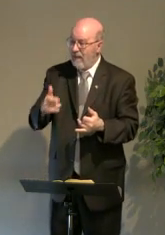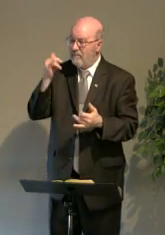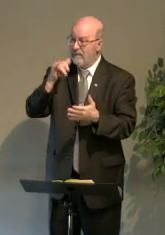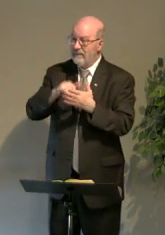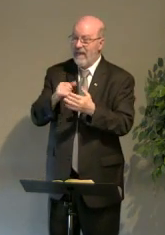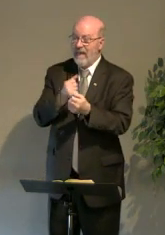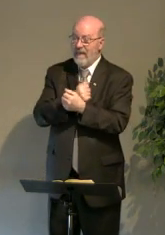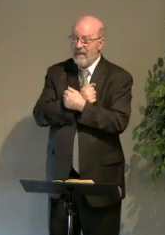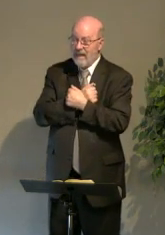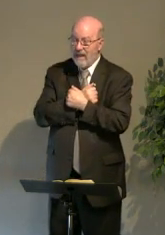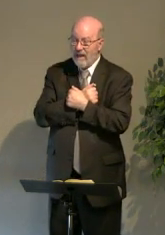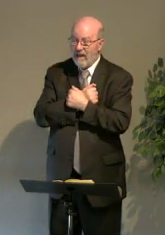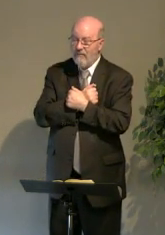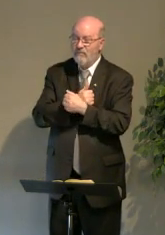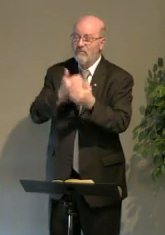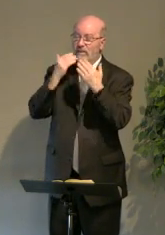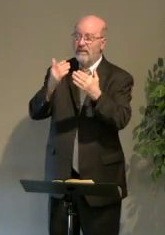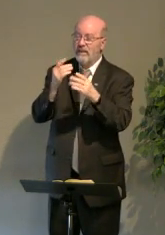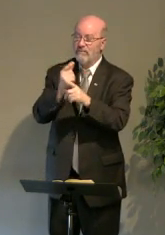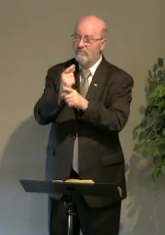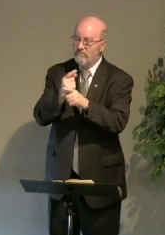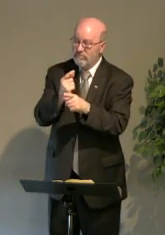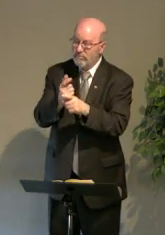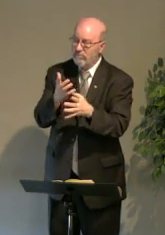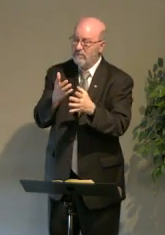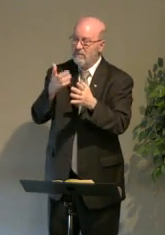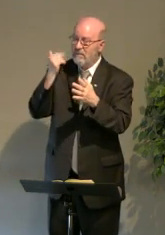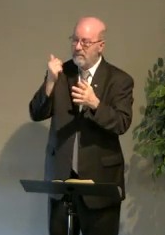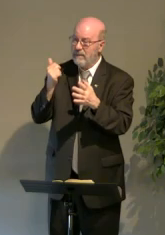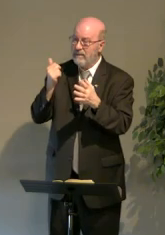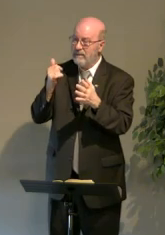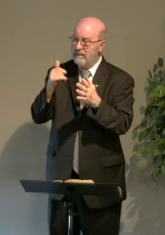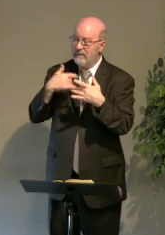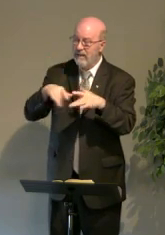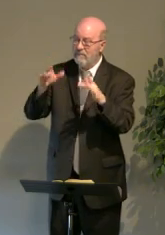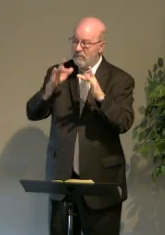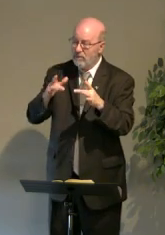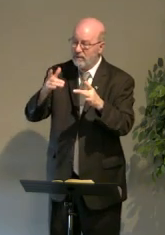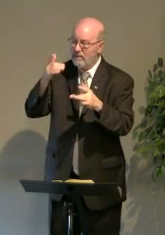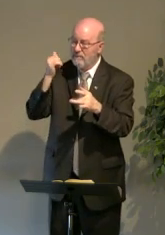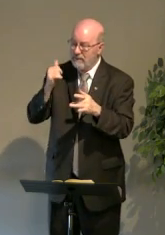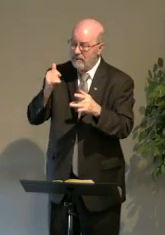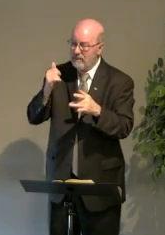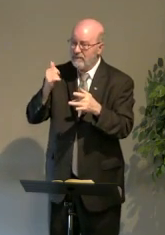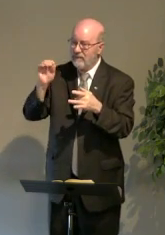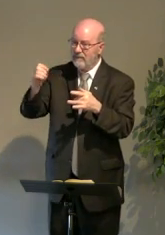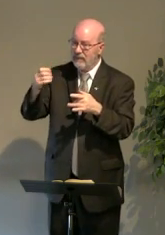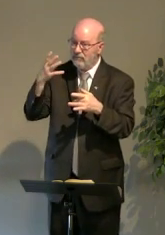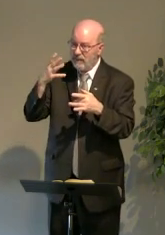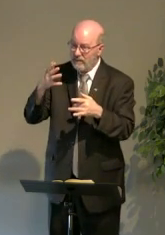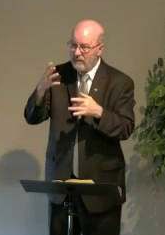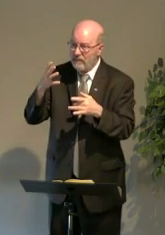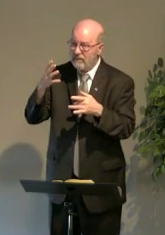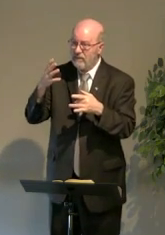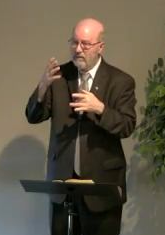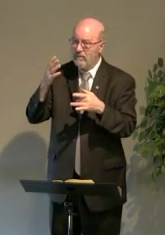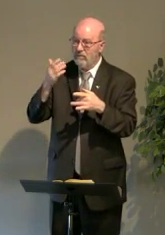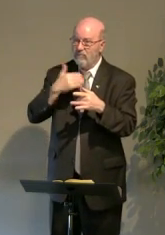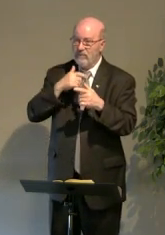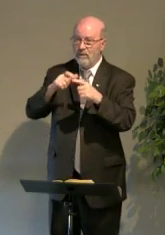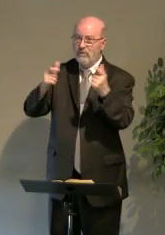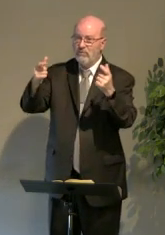that love, we thank him for on a regular basis. Because of that mercy, because of that grace from our